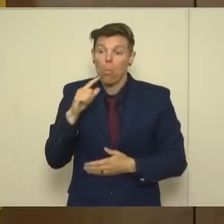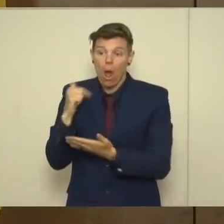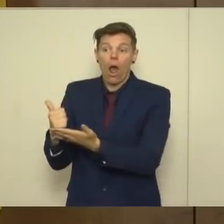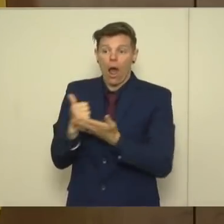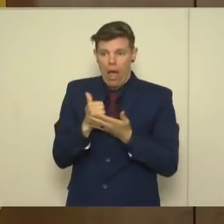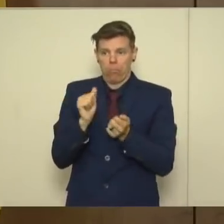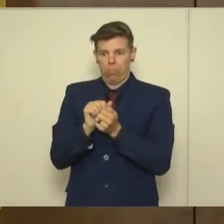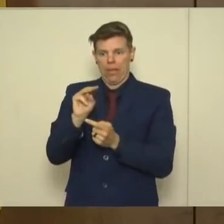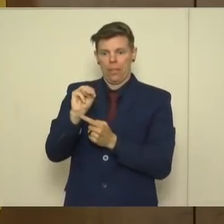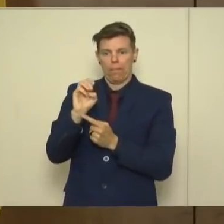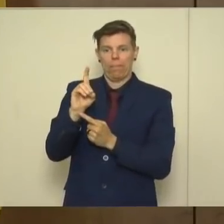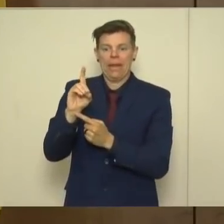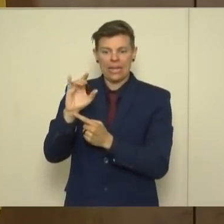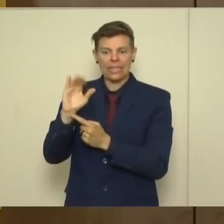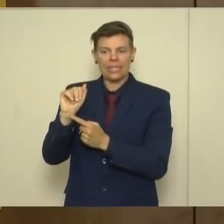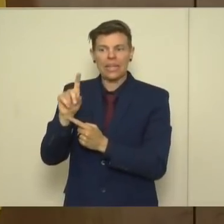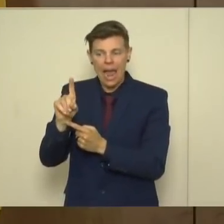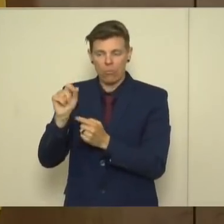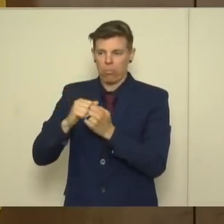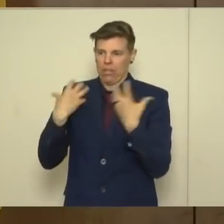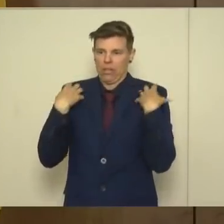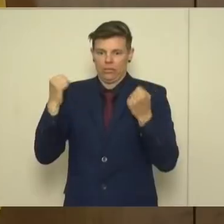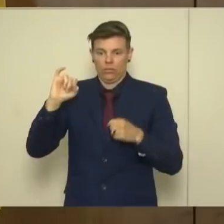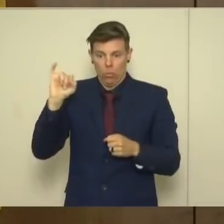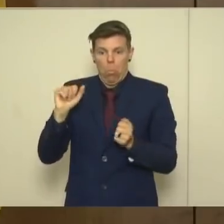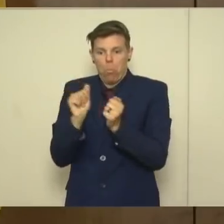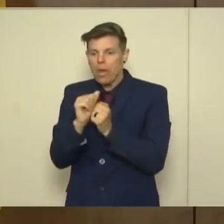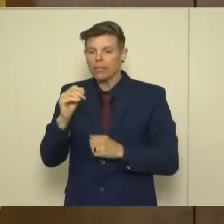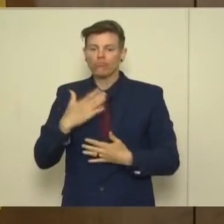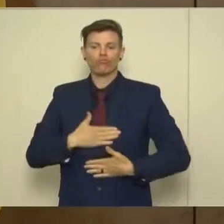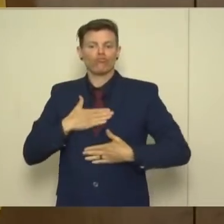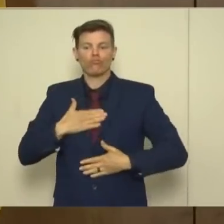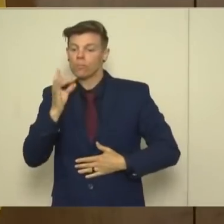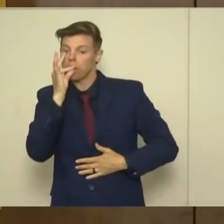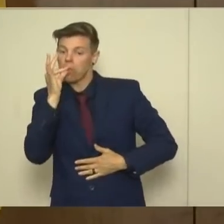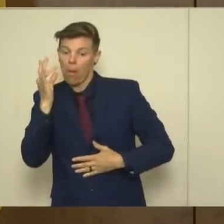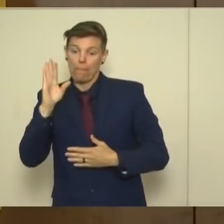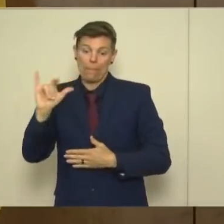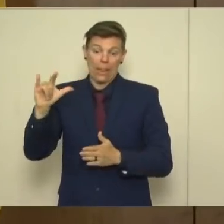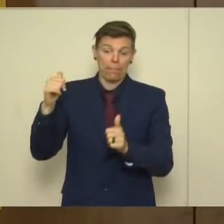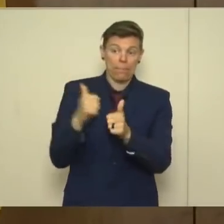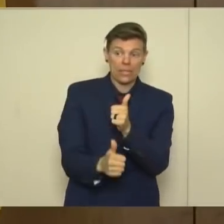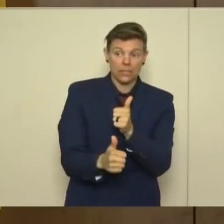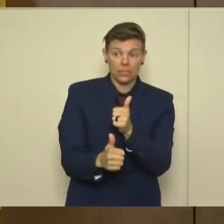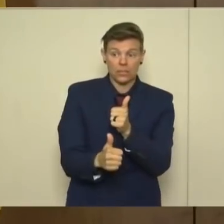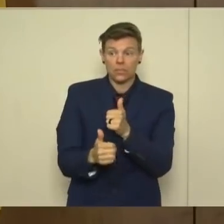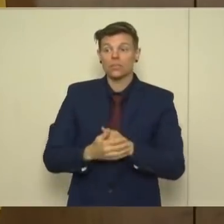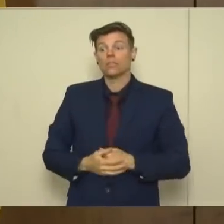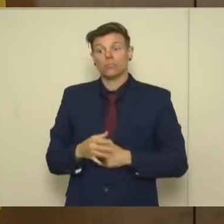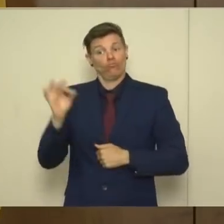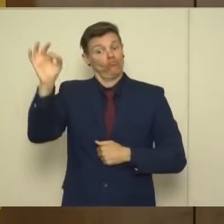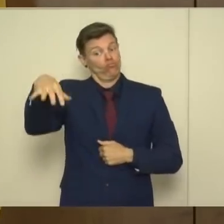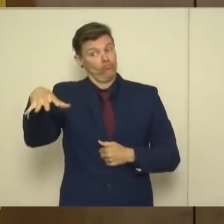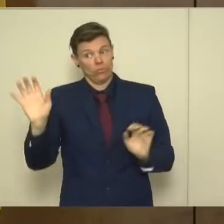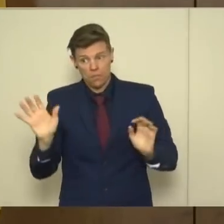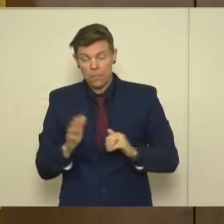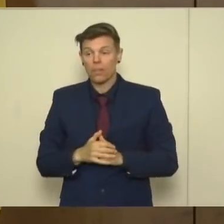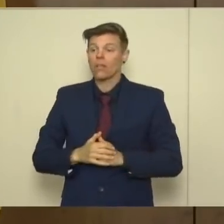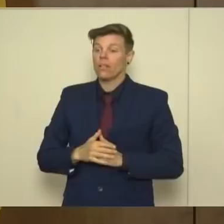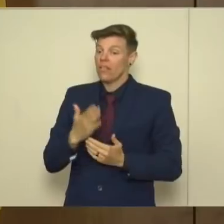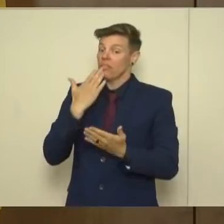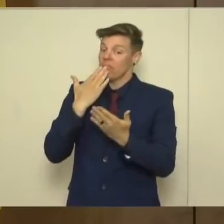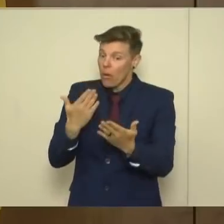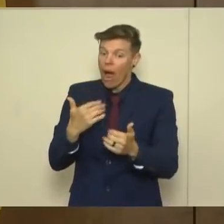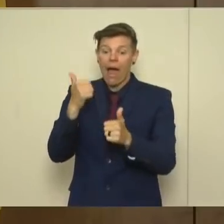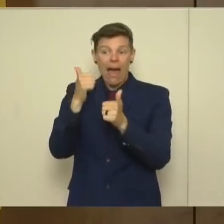So we are well aware, and I appreciate that you gave some time to talk about the fact that every state, including New